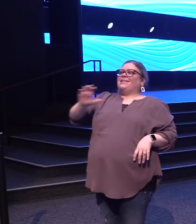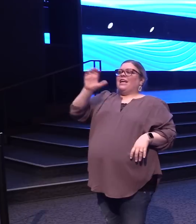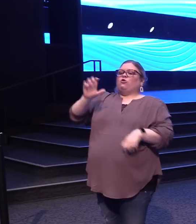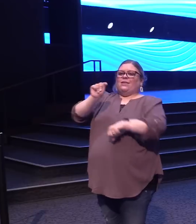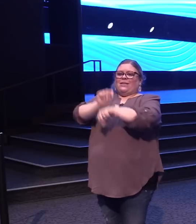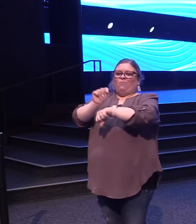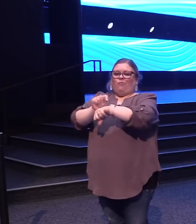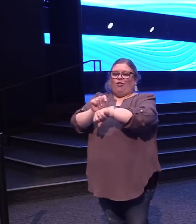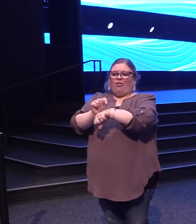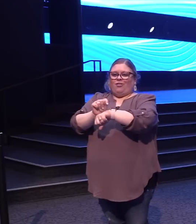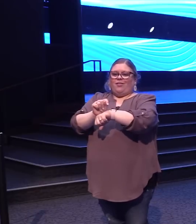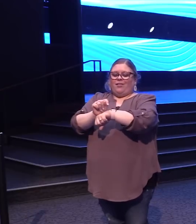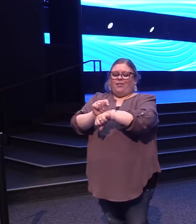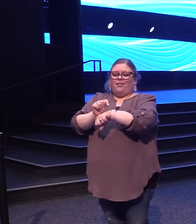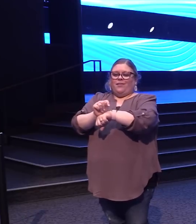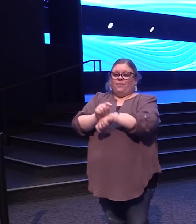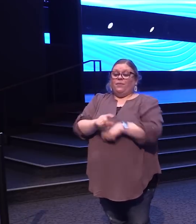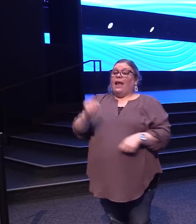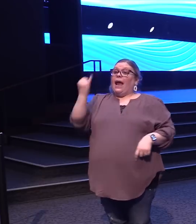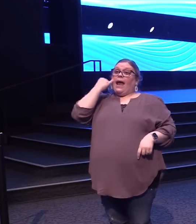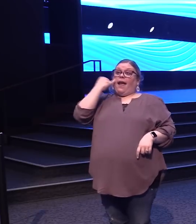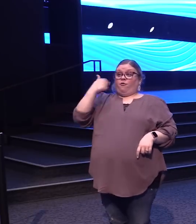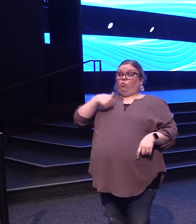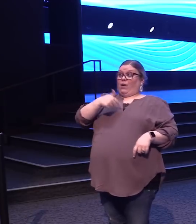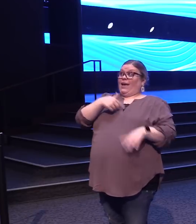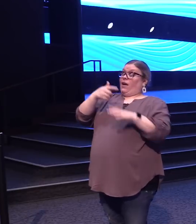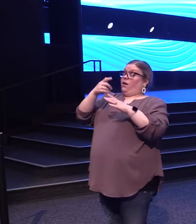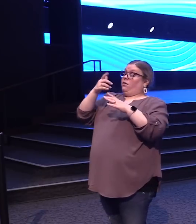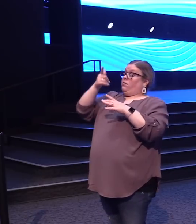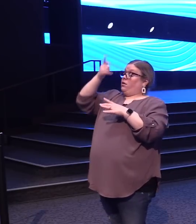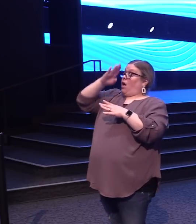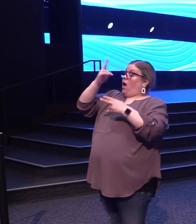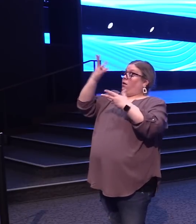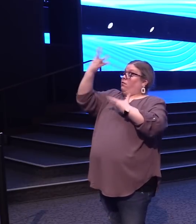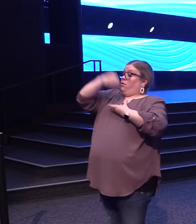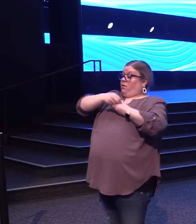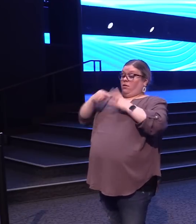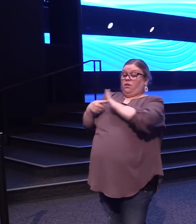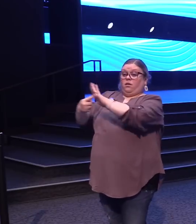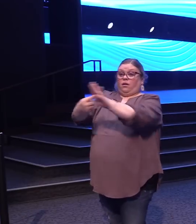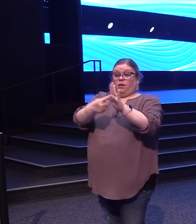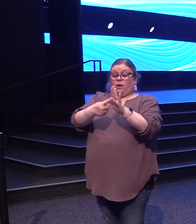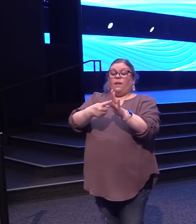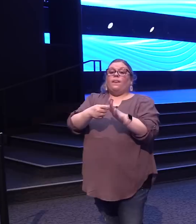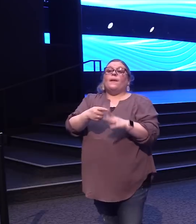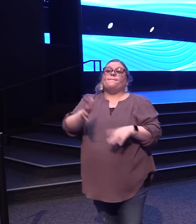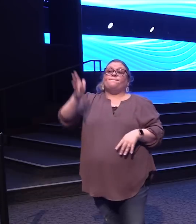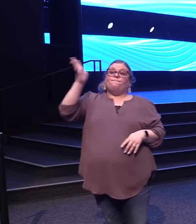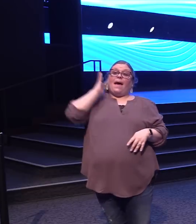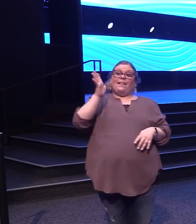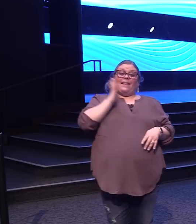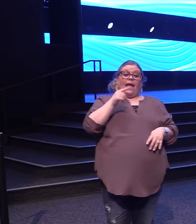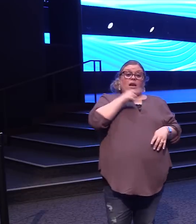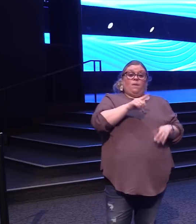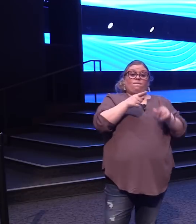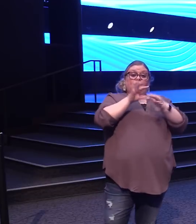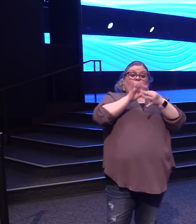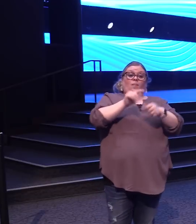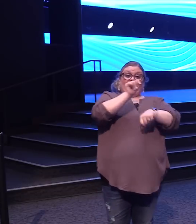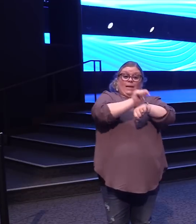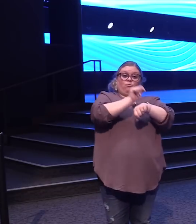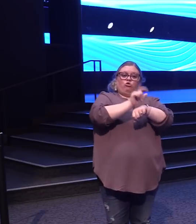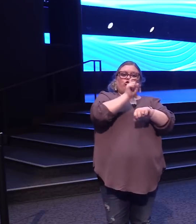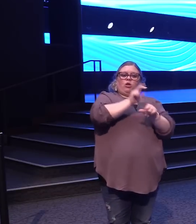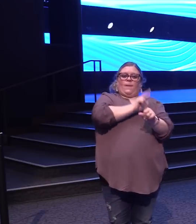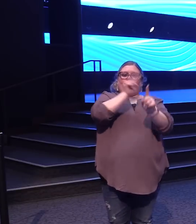Now, if we are the temples of the living God, then what was true about the temple back then should be true about us